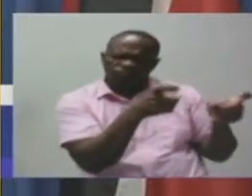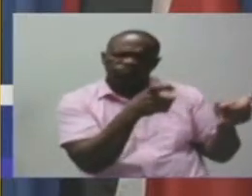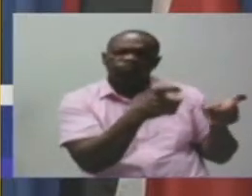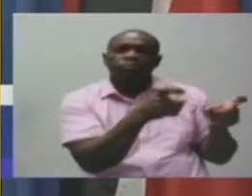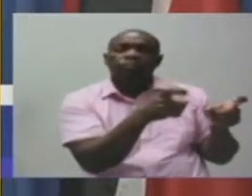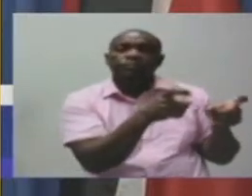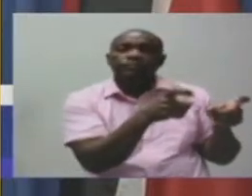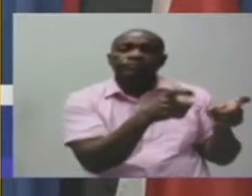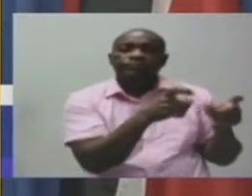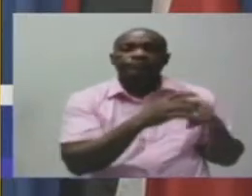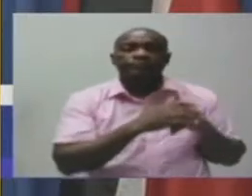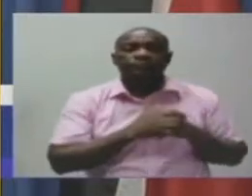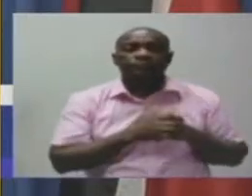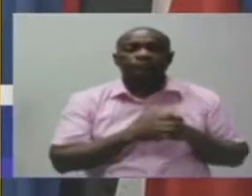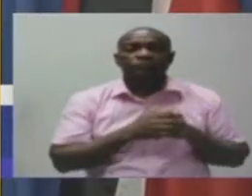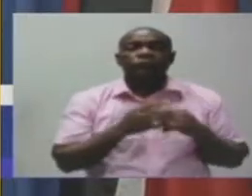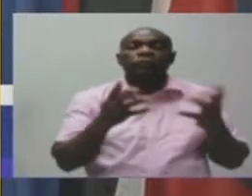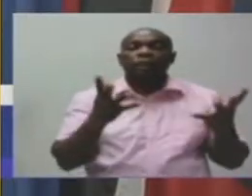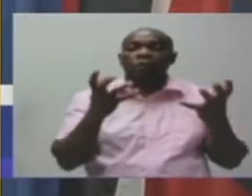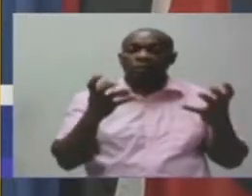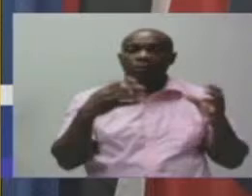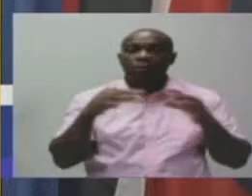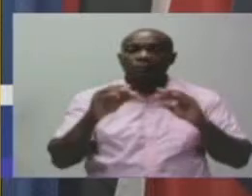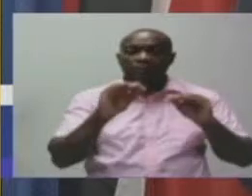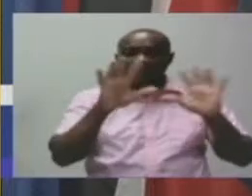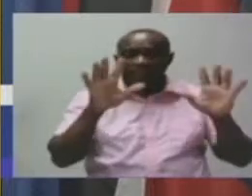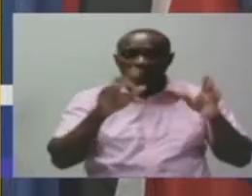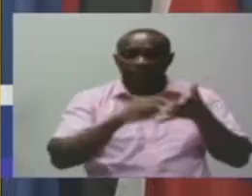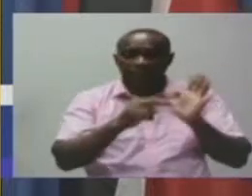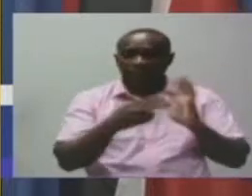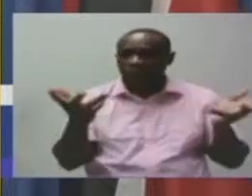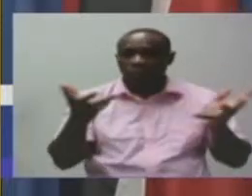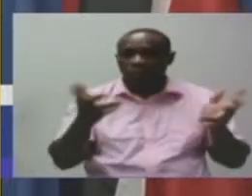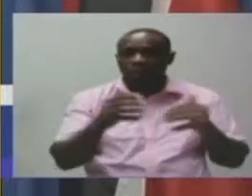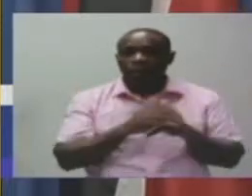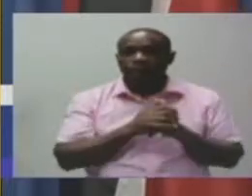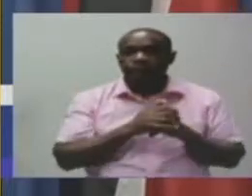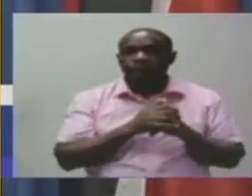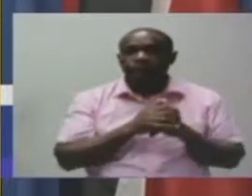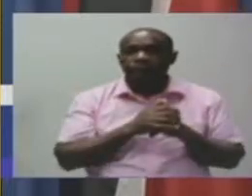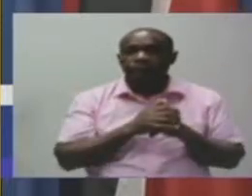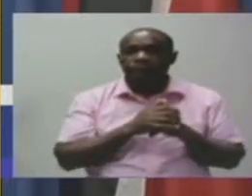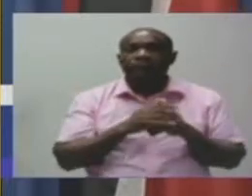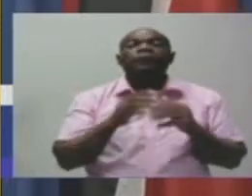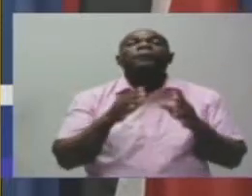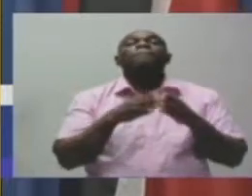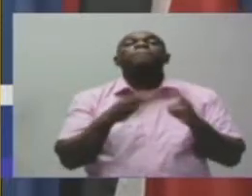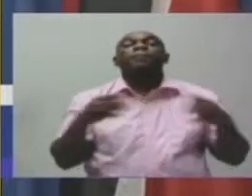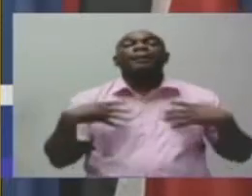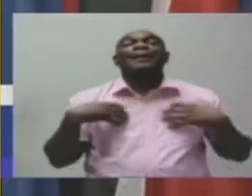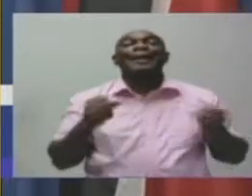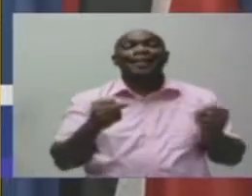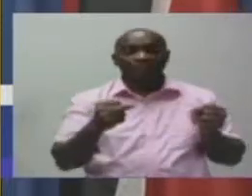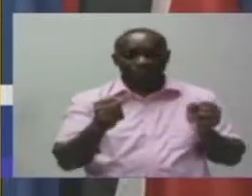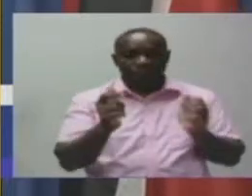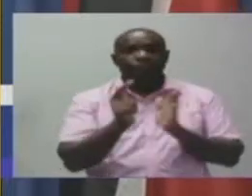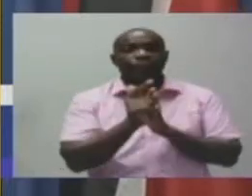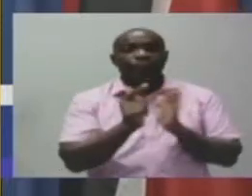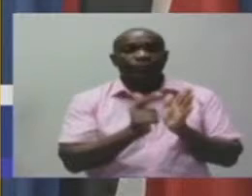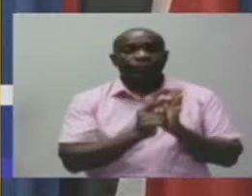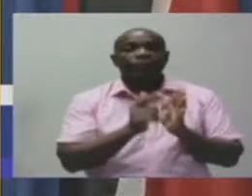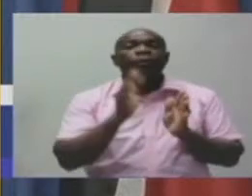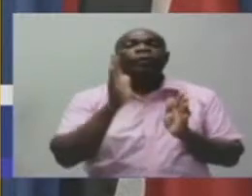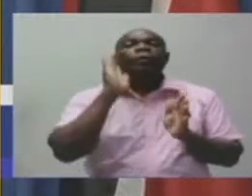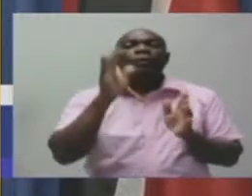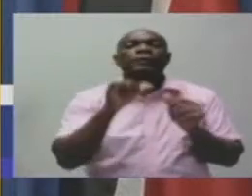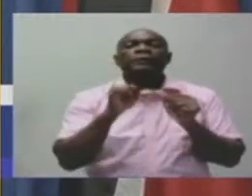just to clarify, it would mean that under the Public Health Ordinance, we will have the restrictions